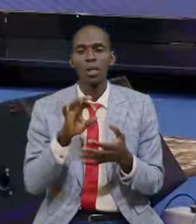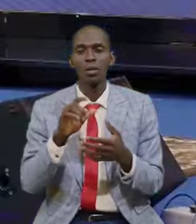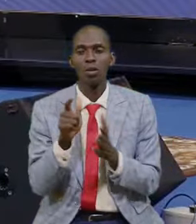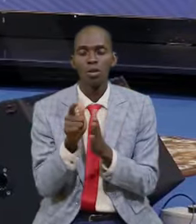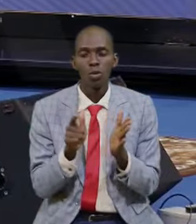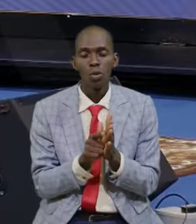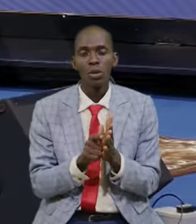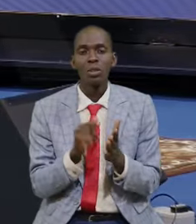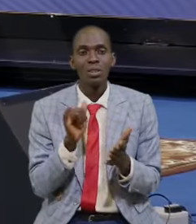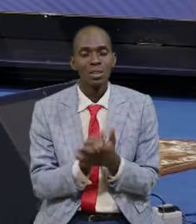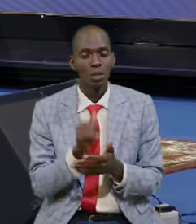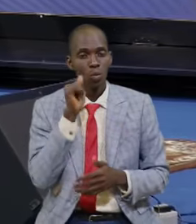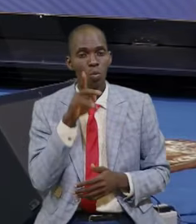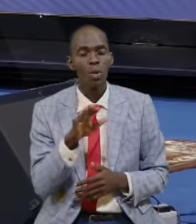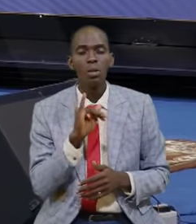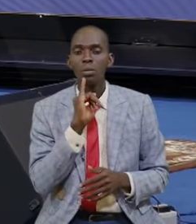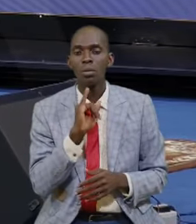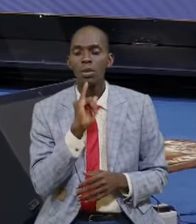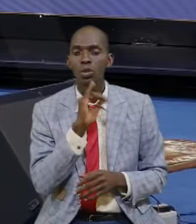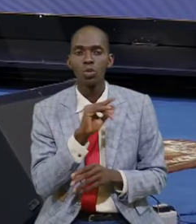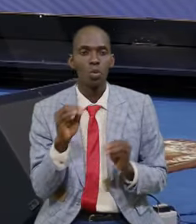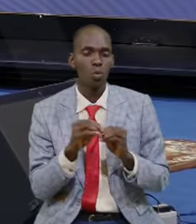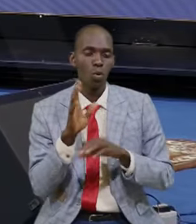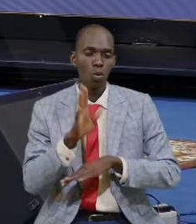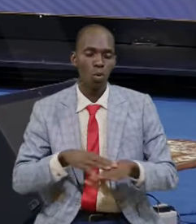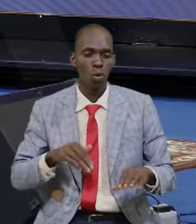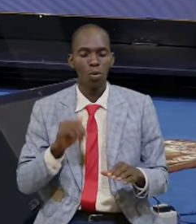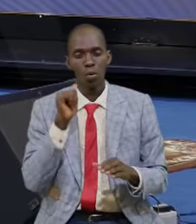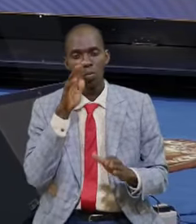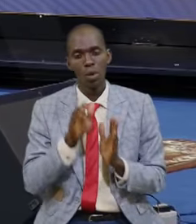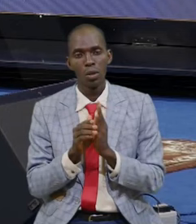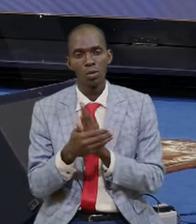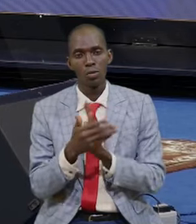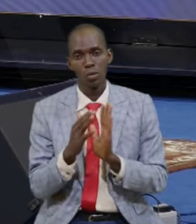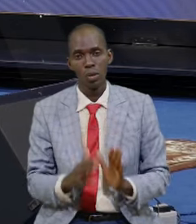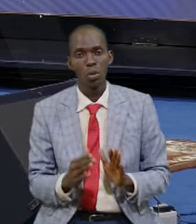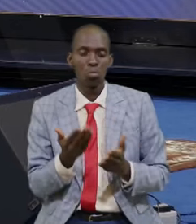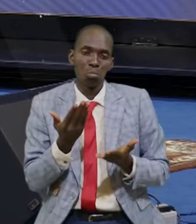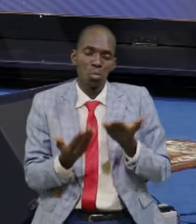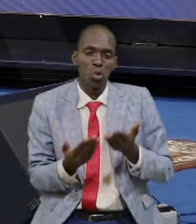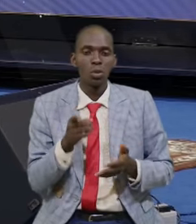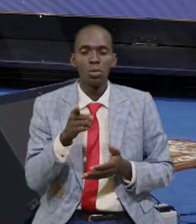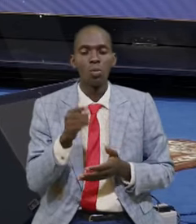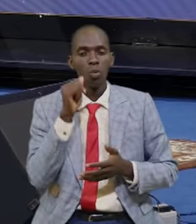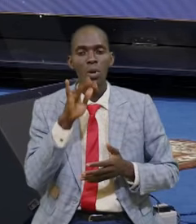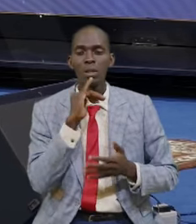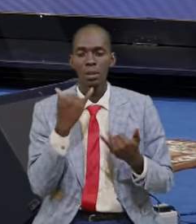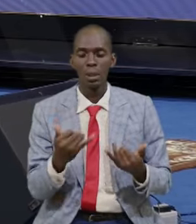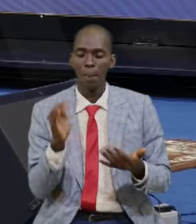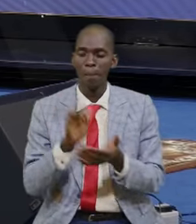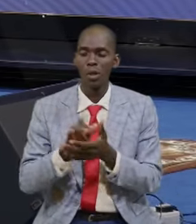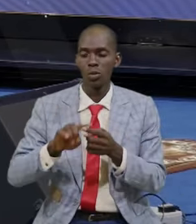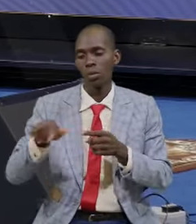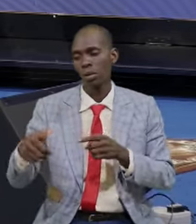more adulteress, though she be married to another man. What's the law telling us there?